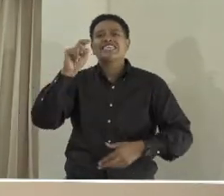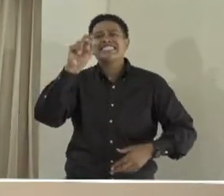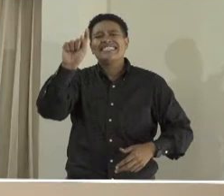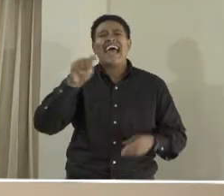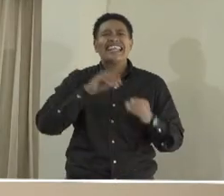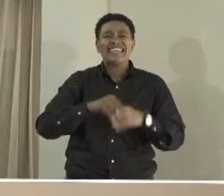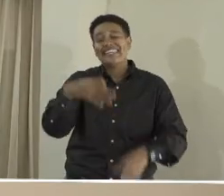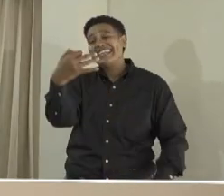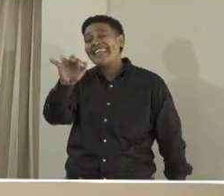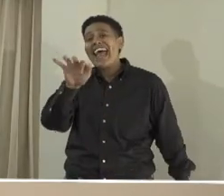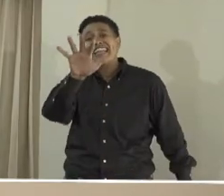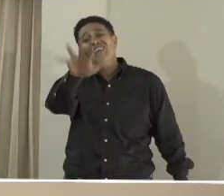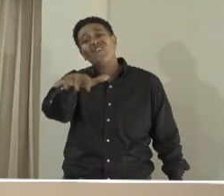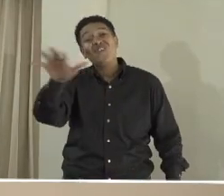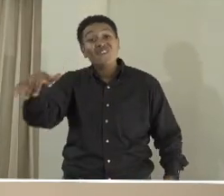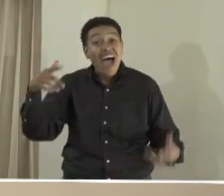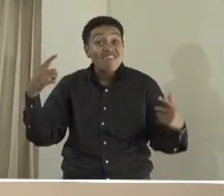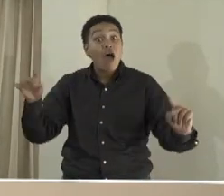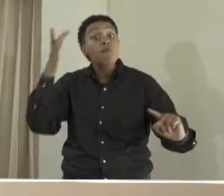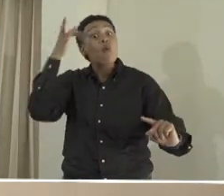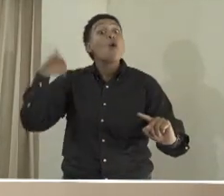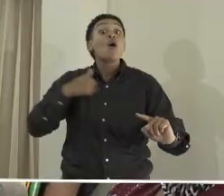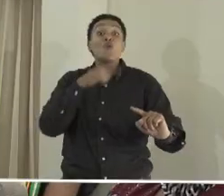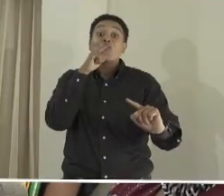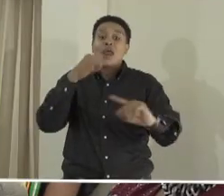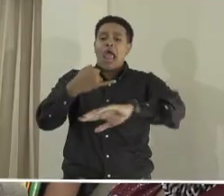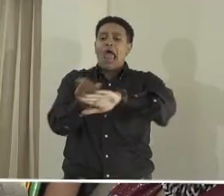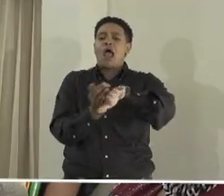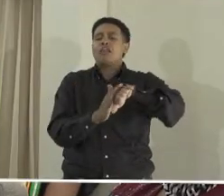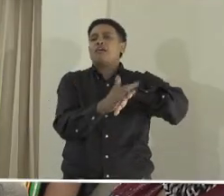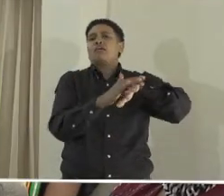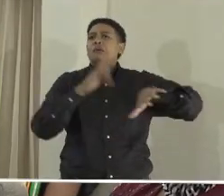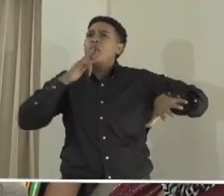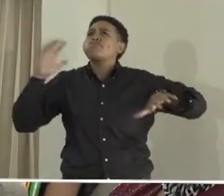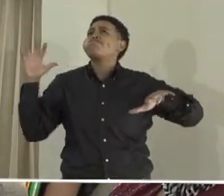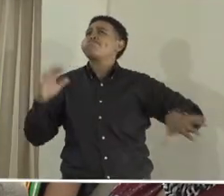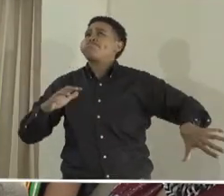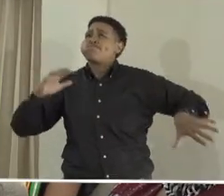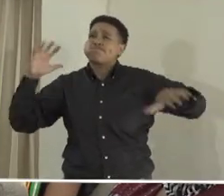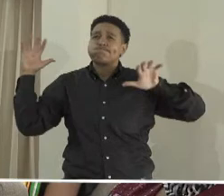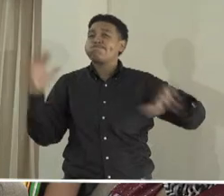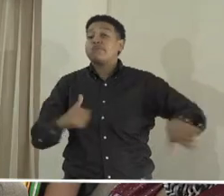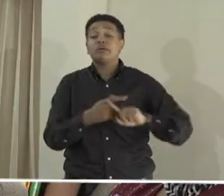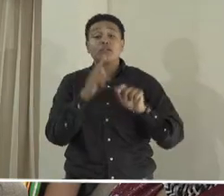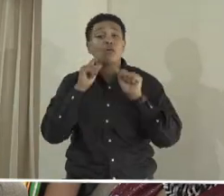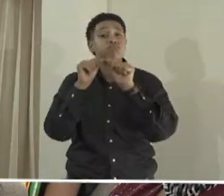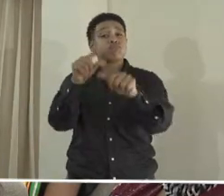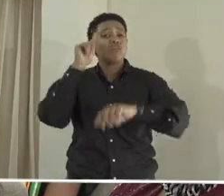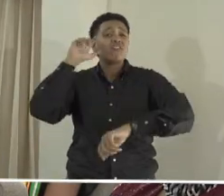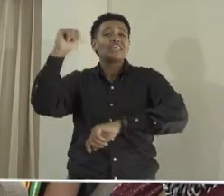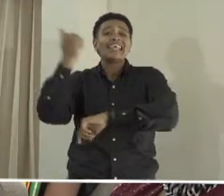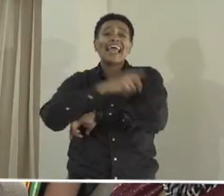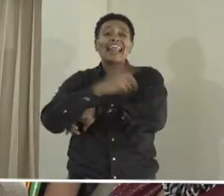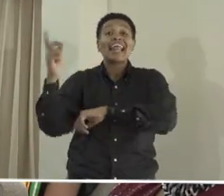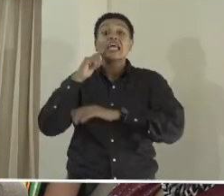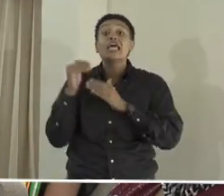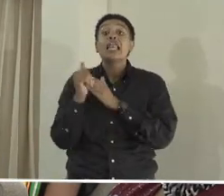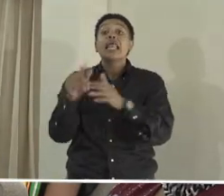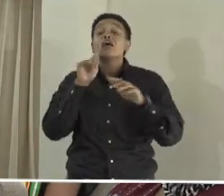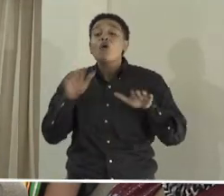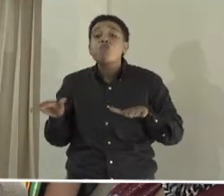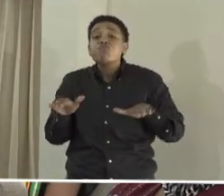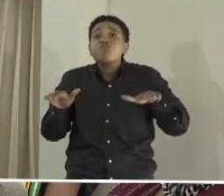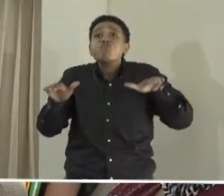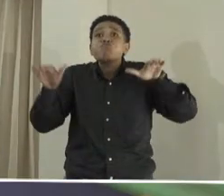in 1955 caused island-wide rains, which lasted for 10 days. It led to the flooding